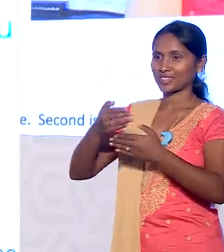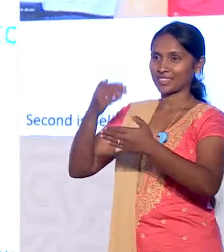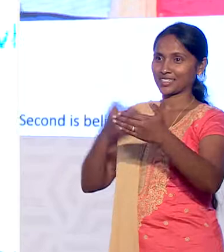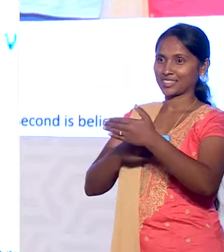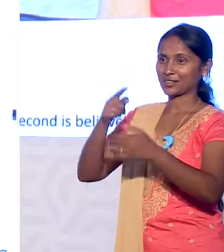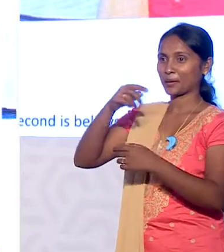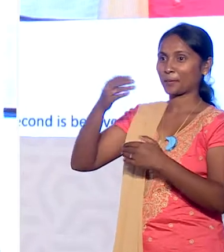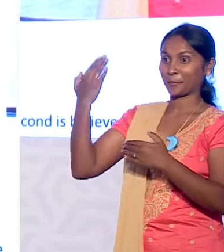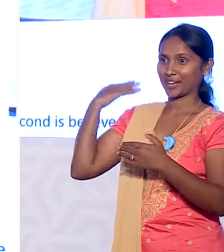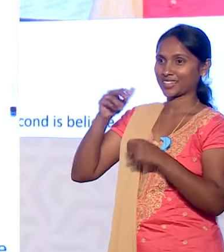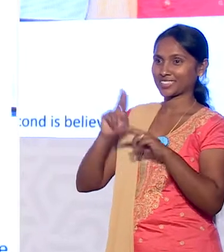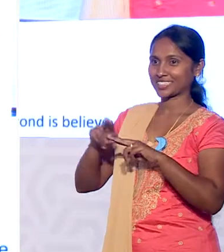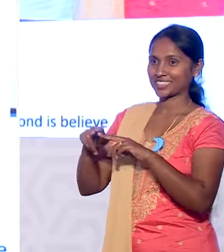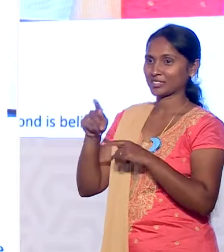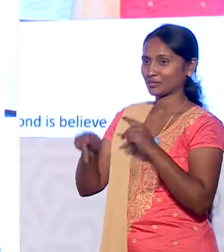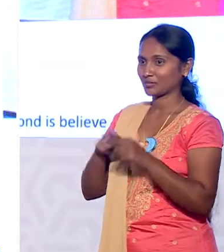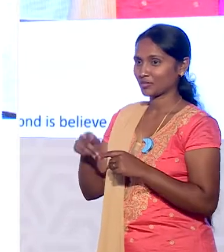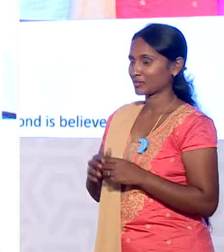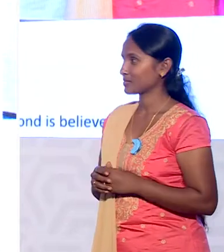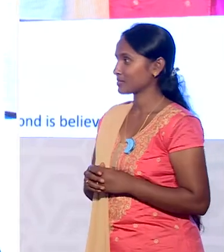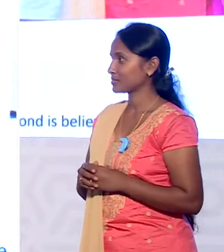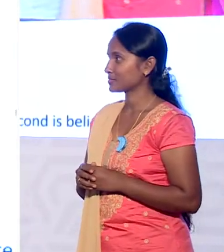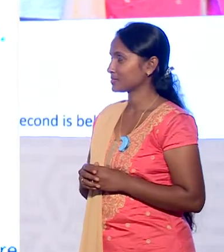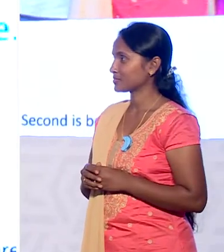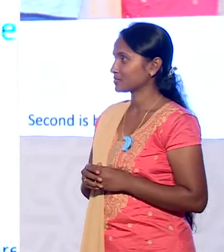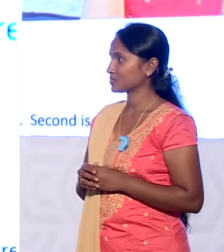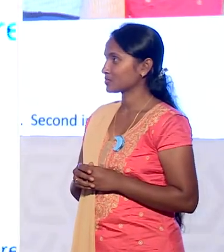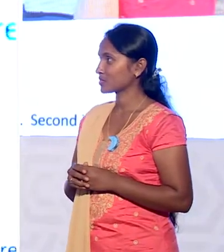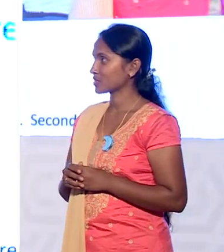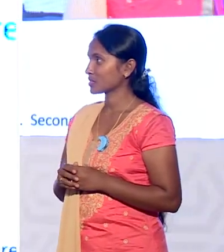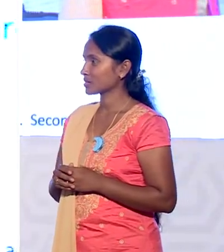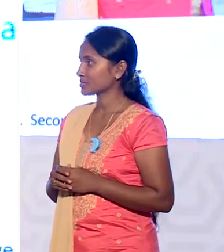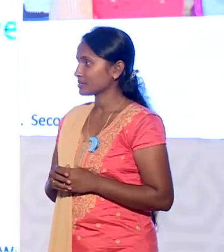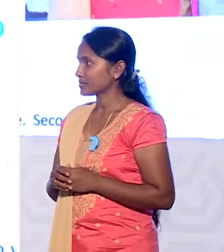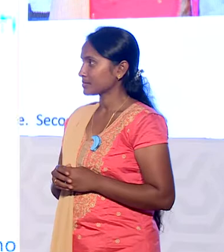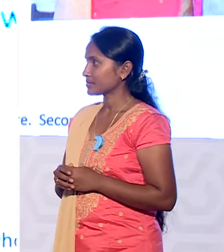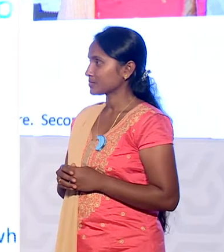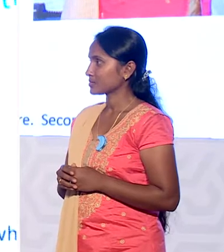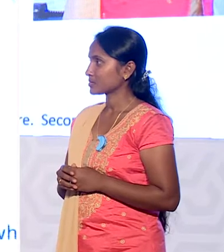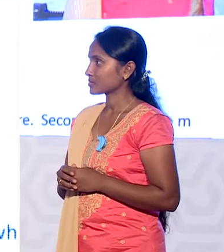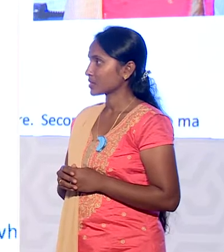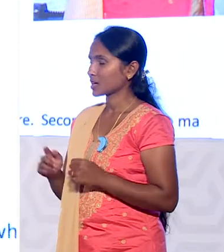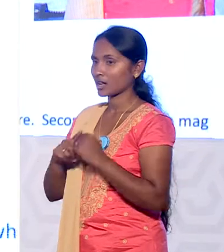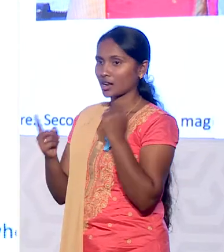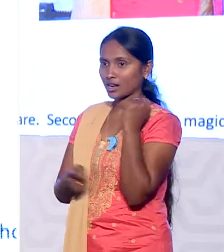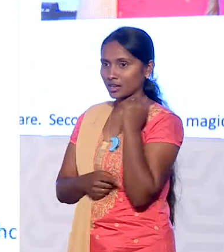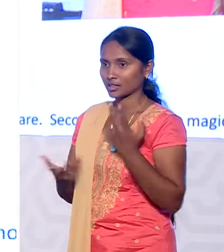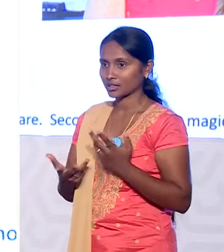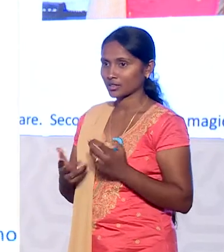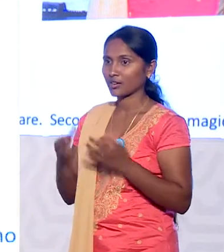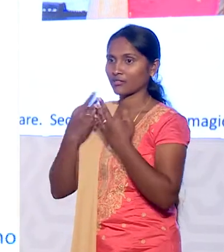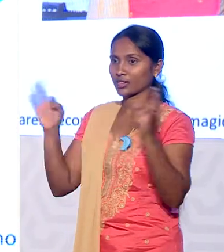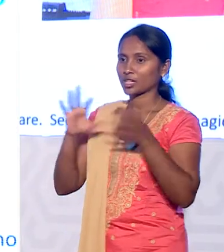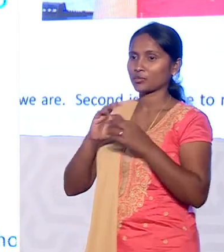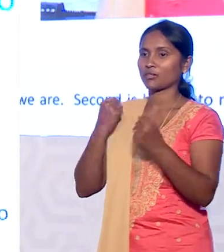behind. The magic of possibility. What's brought up in this room. And lastly, is the freedom to